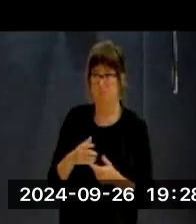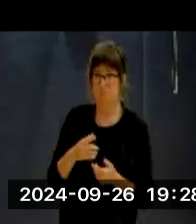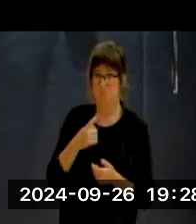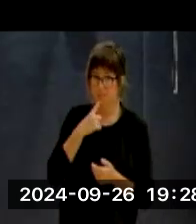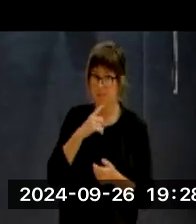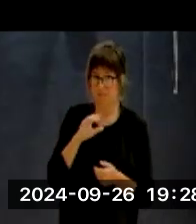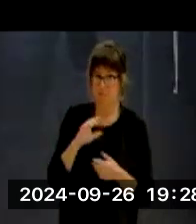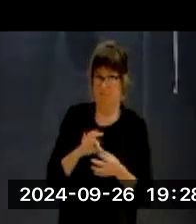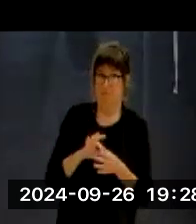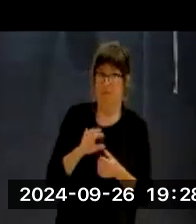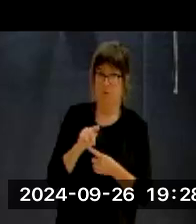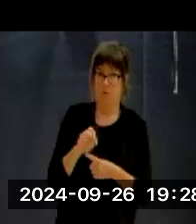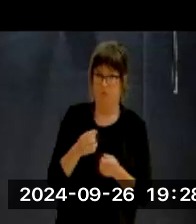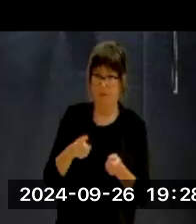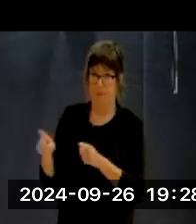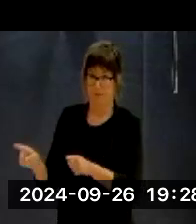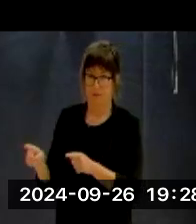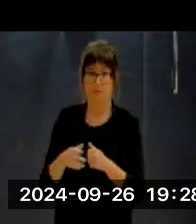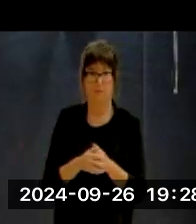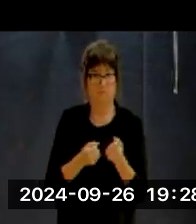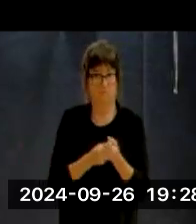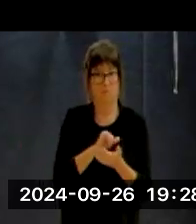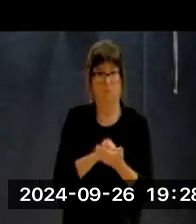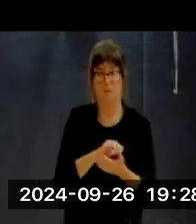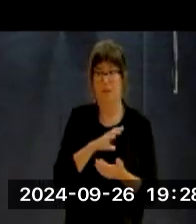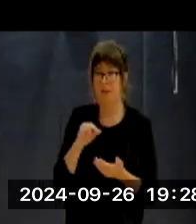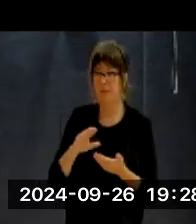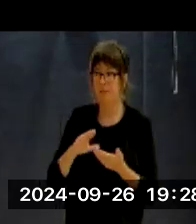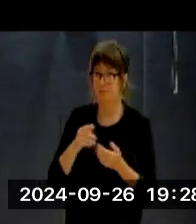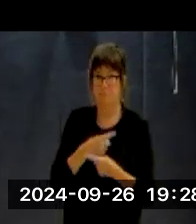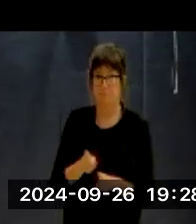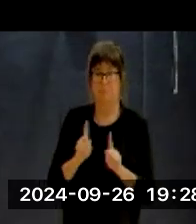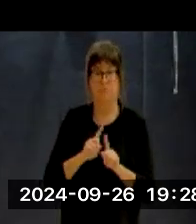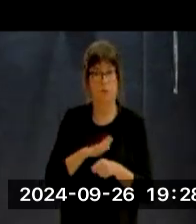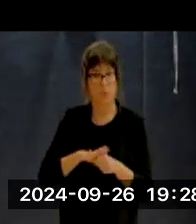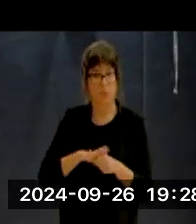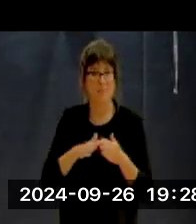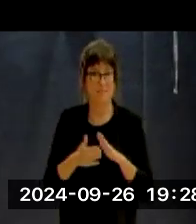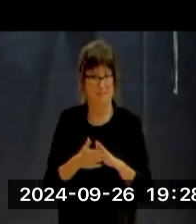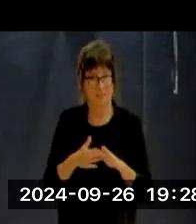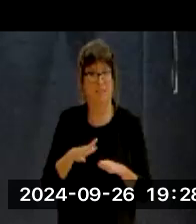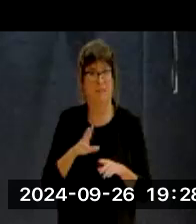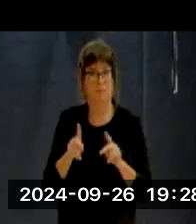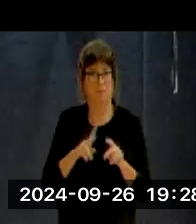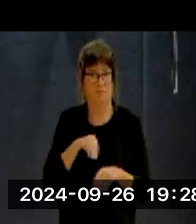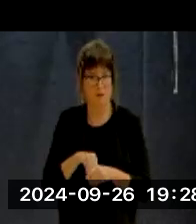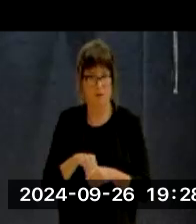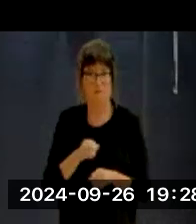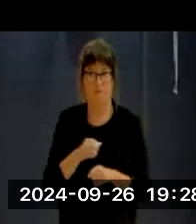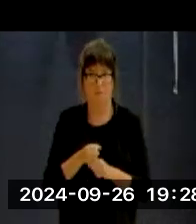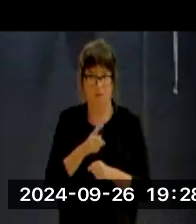happening that the local city people got involved and held the shelters